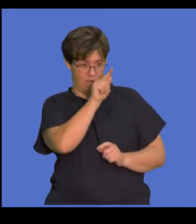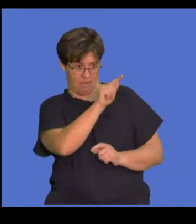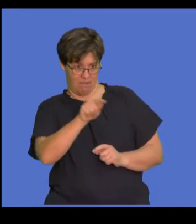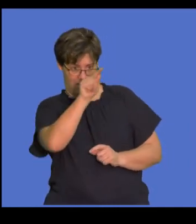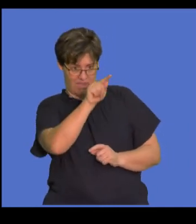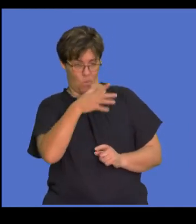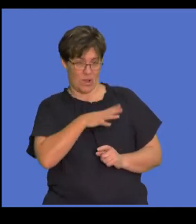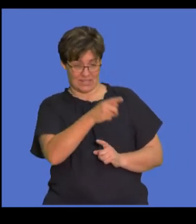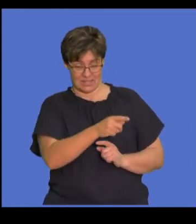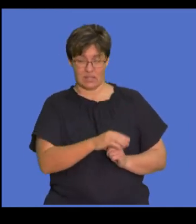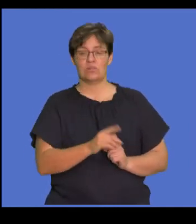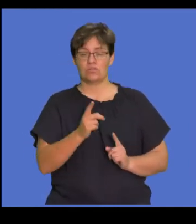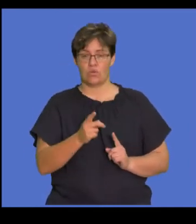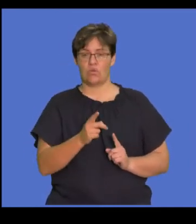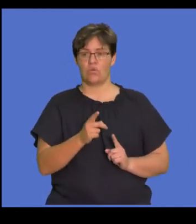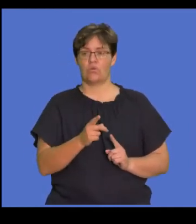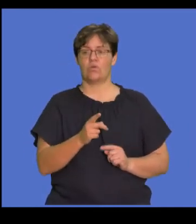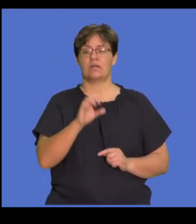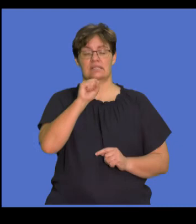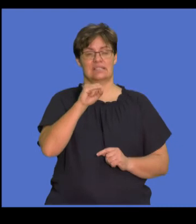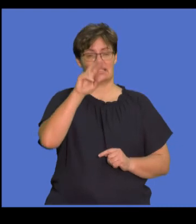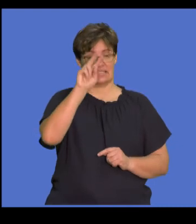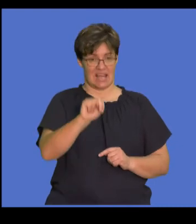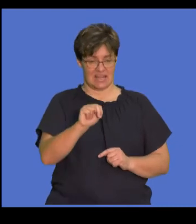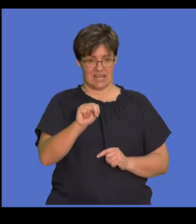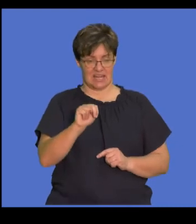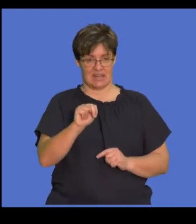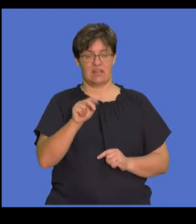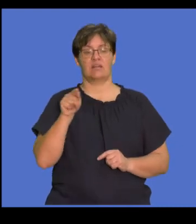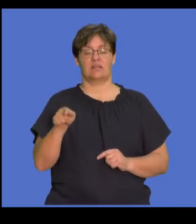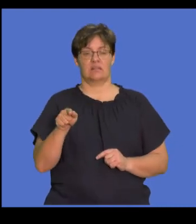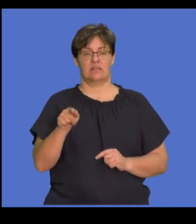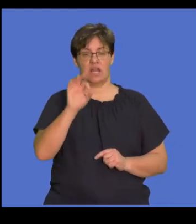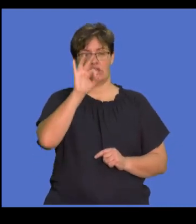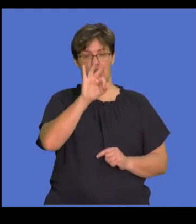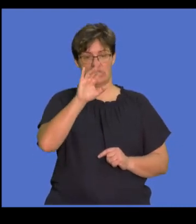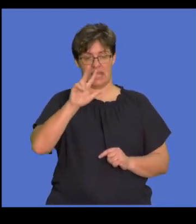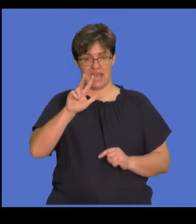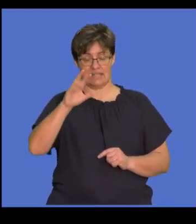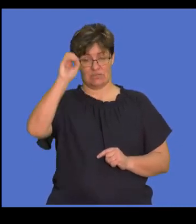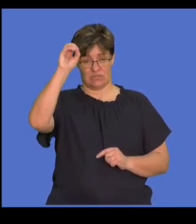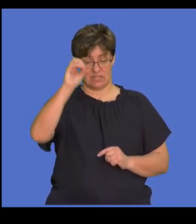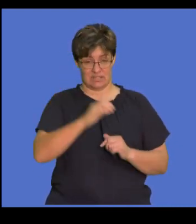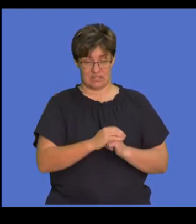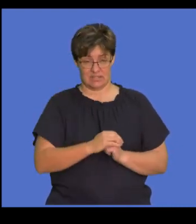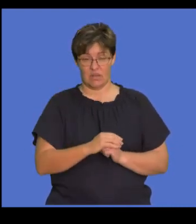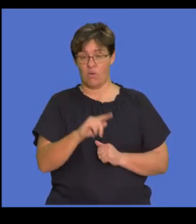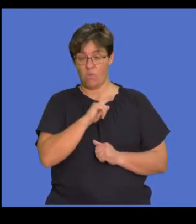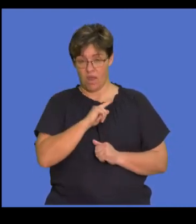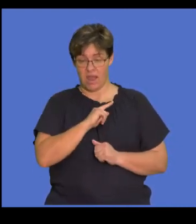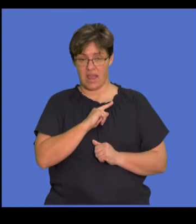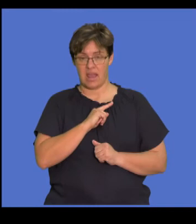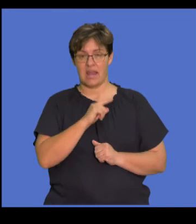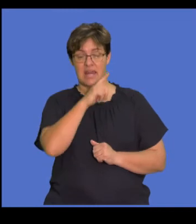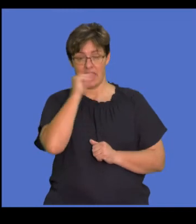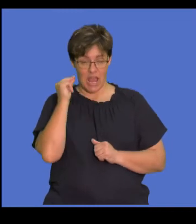that's what I will need to do. So it means this will be sine of the angle, which is 38 degrees, because remember we named